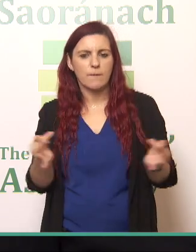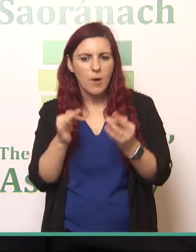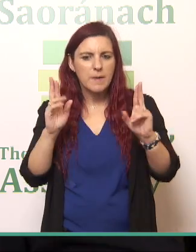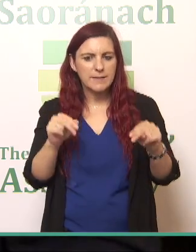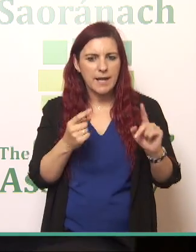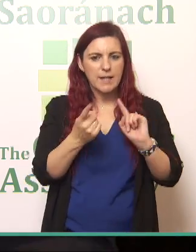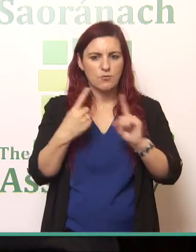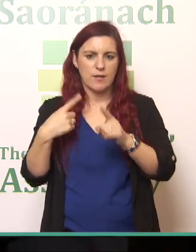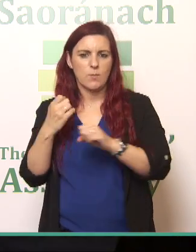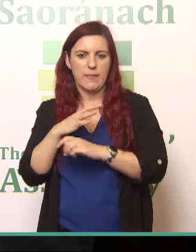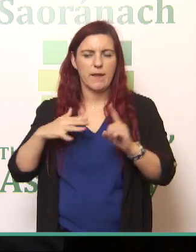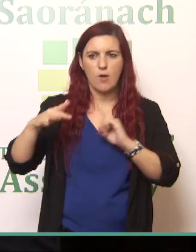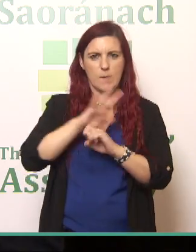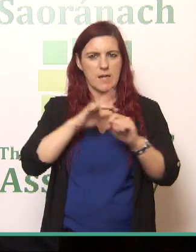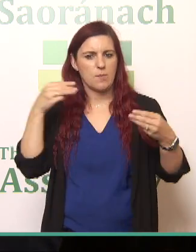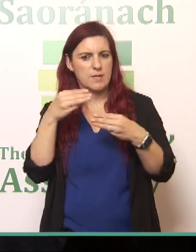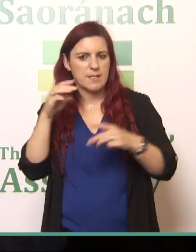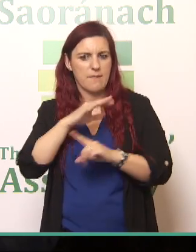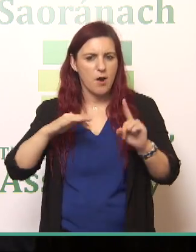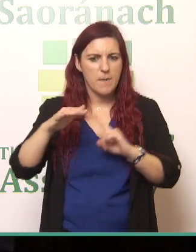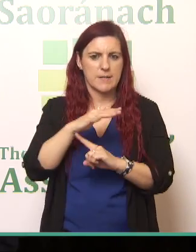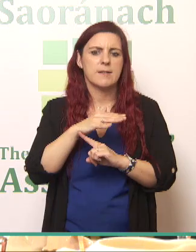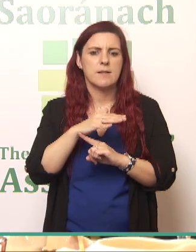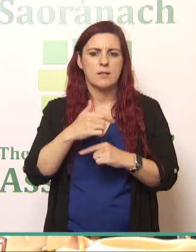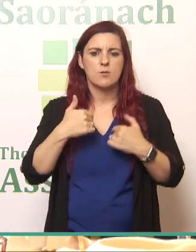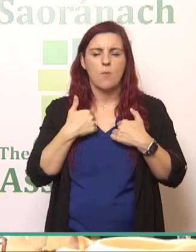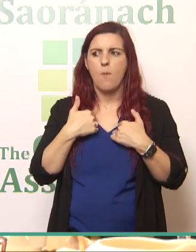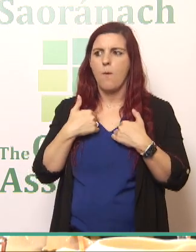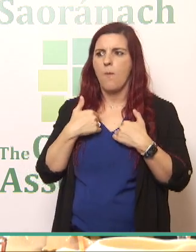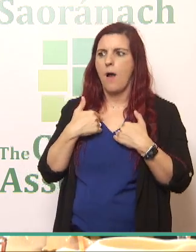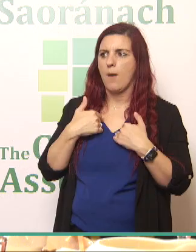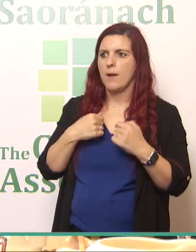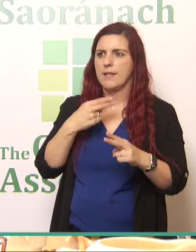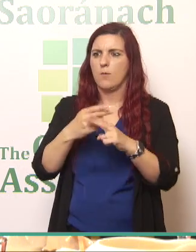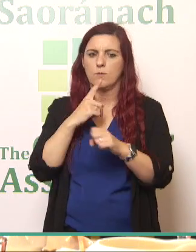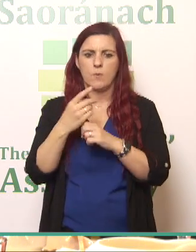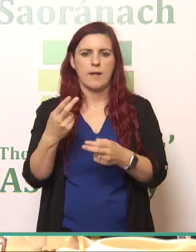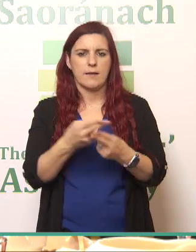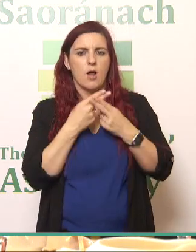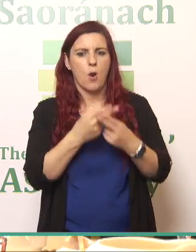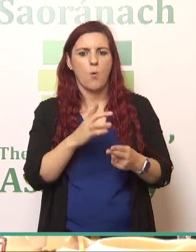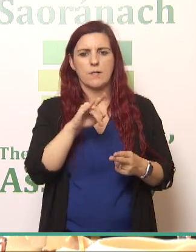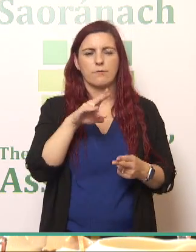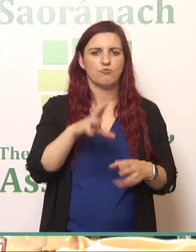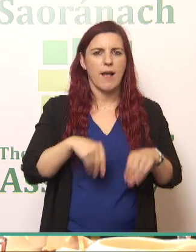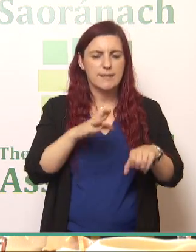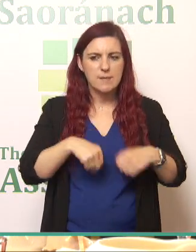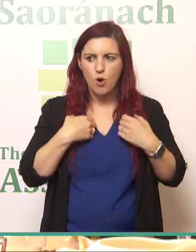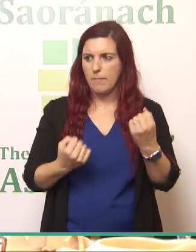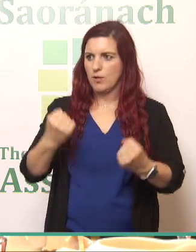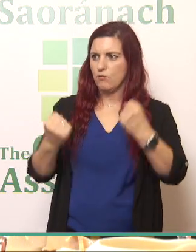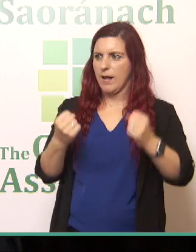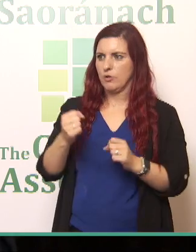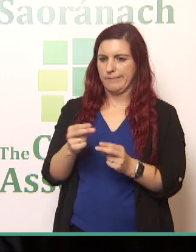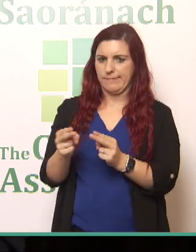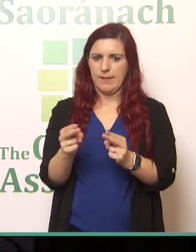with the environment and protect the environment in that regard. I went for a load of grass this morning at 7:10. I have good lights on my tractor. Went down the nice narrow